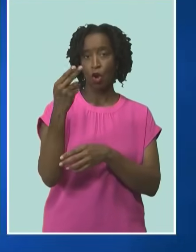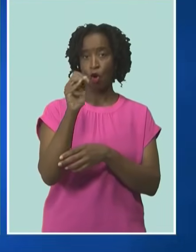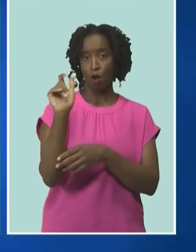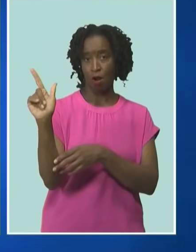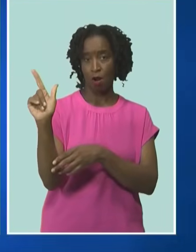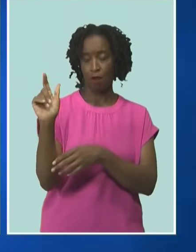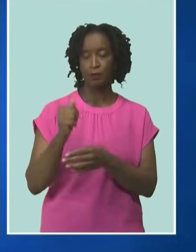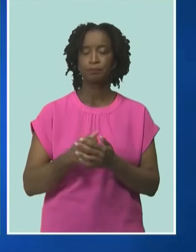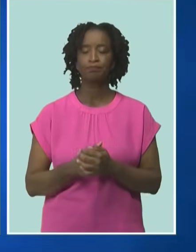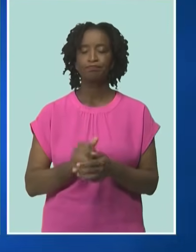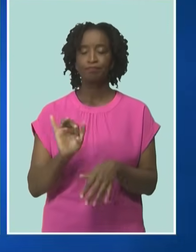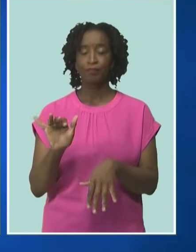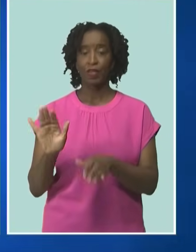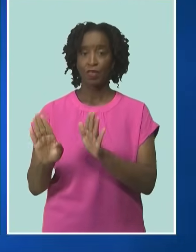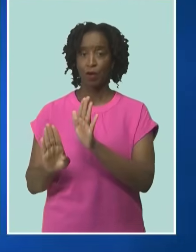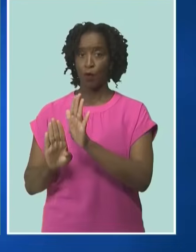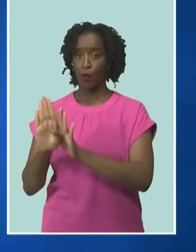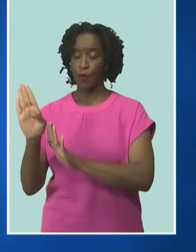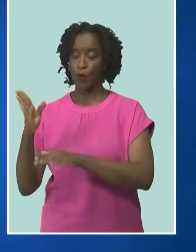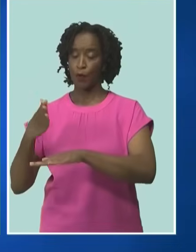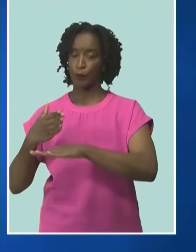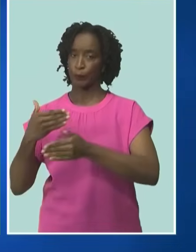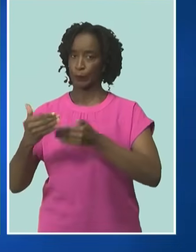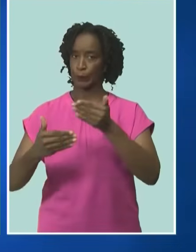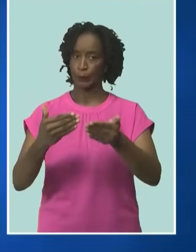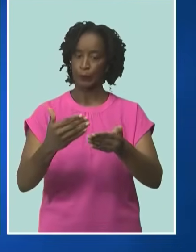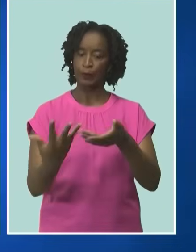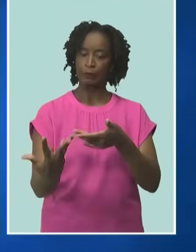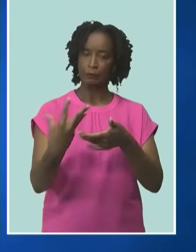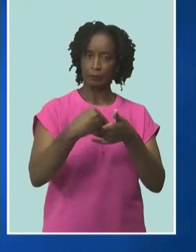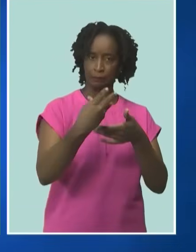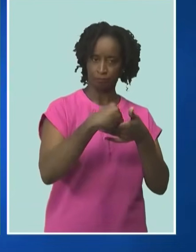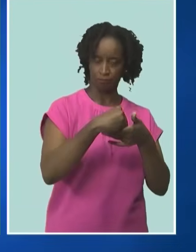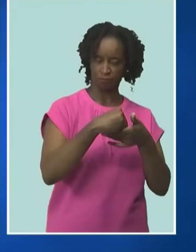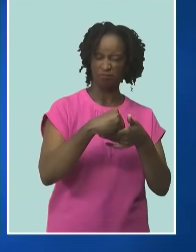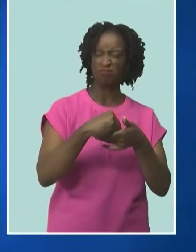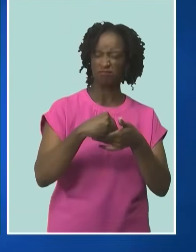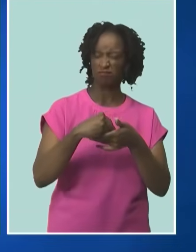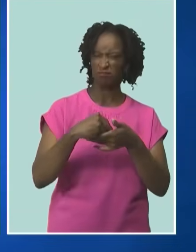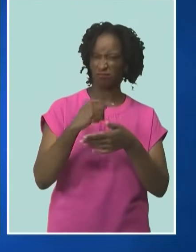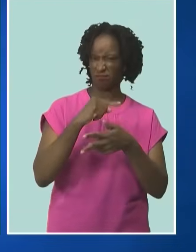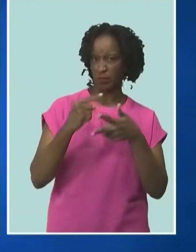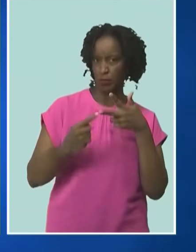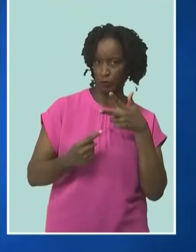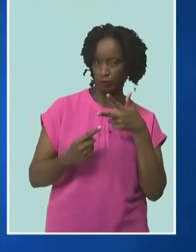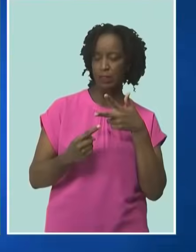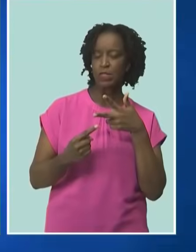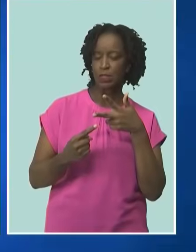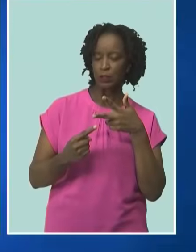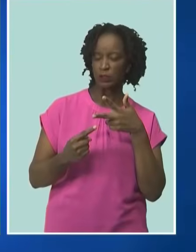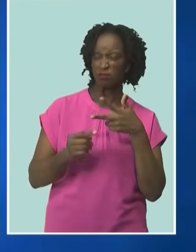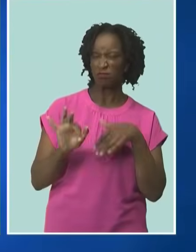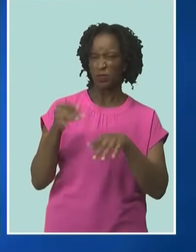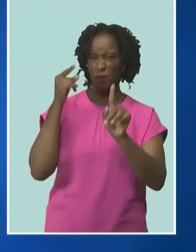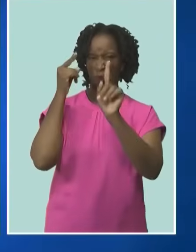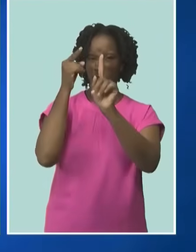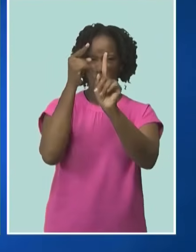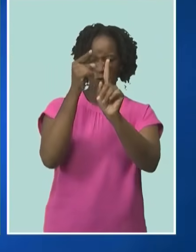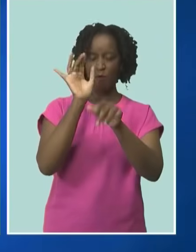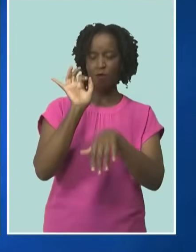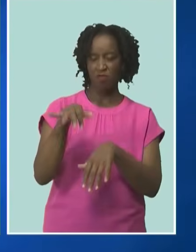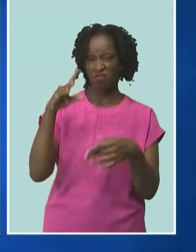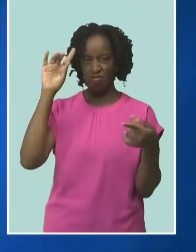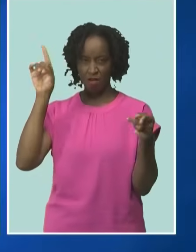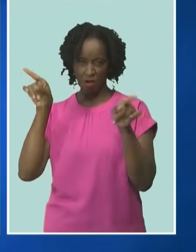and inclusion is how Managing Director at IDB Invest, Darrell White, described the finance initiative between the two entities. He called it